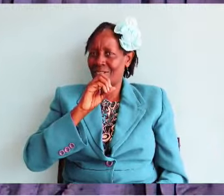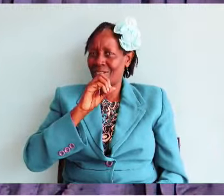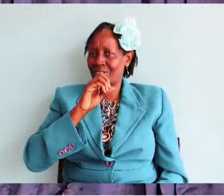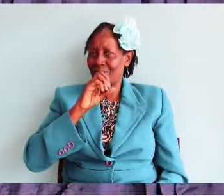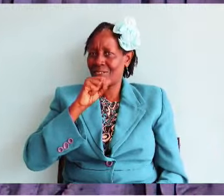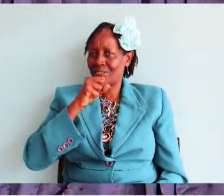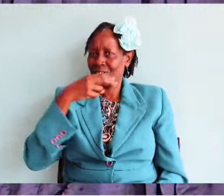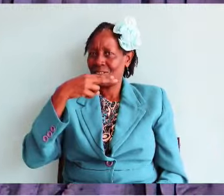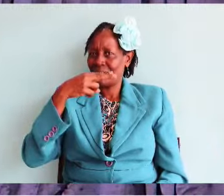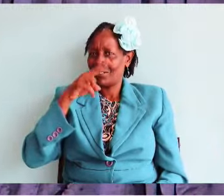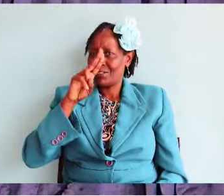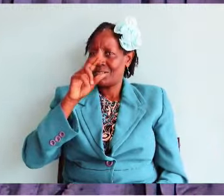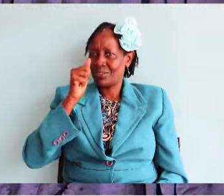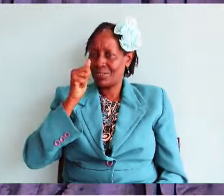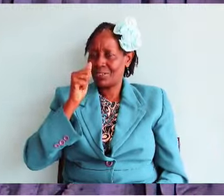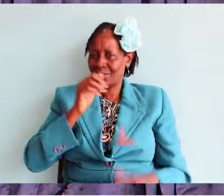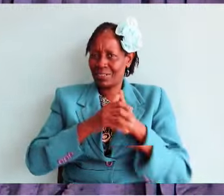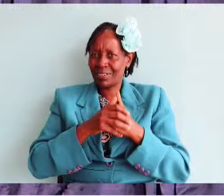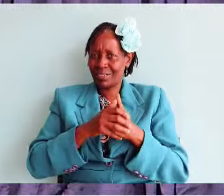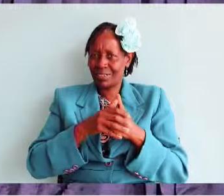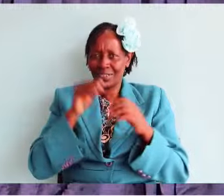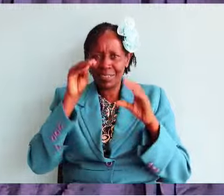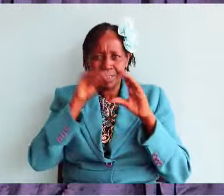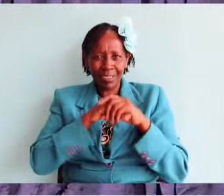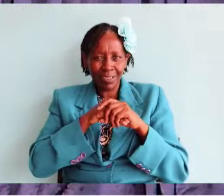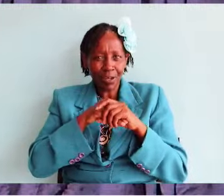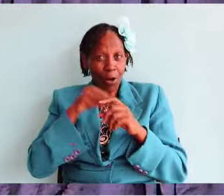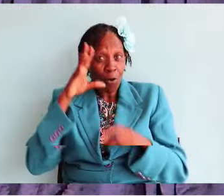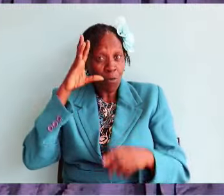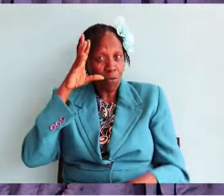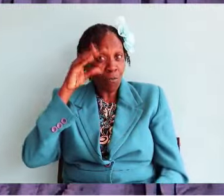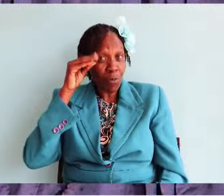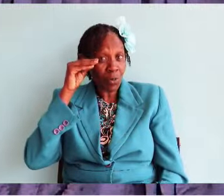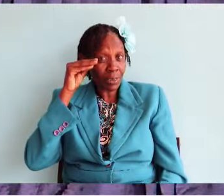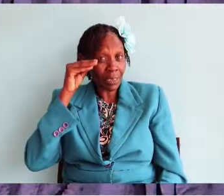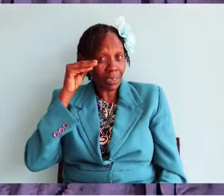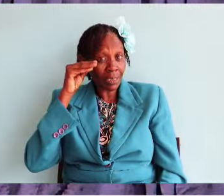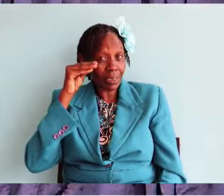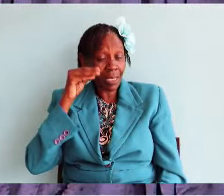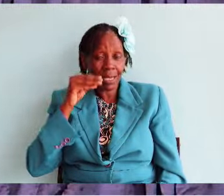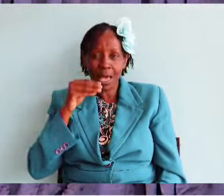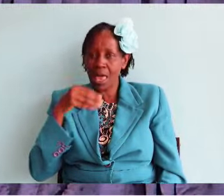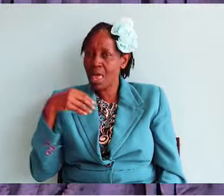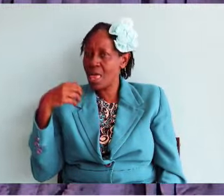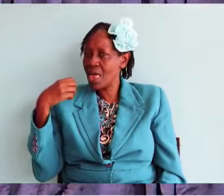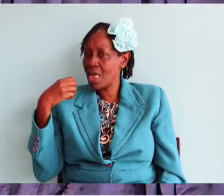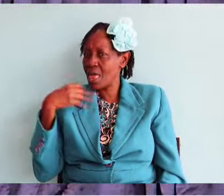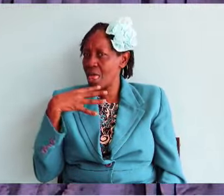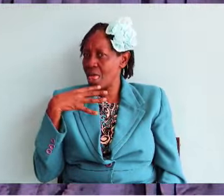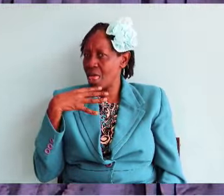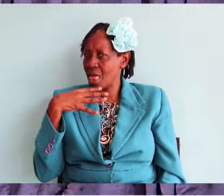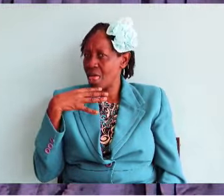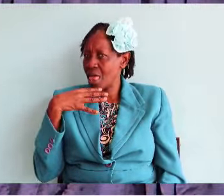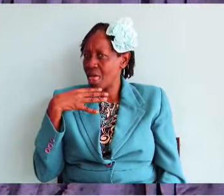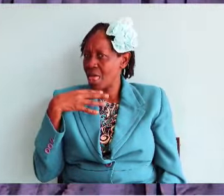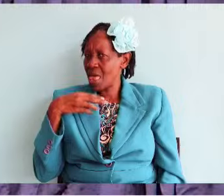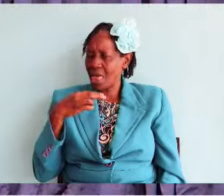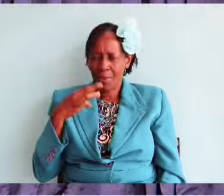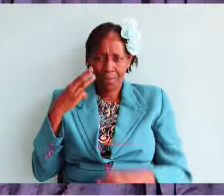Be strong and very courageous. When God repeats that, what do you think? He was not willing to